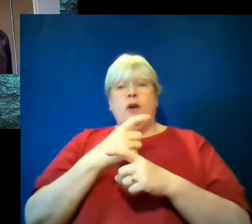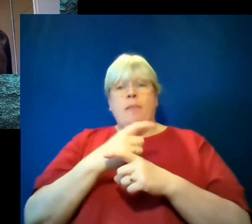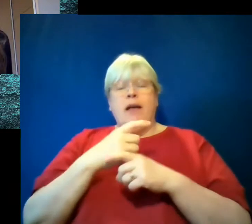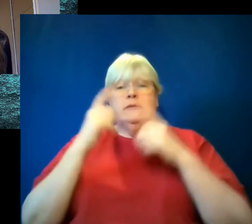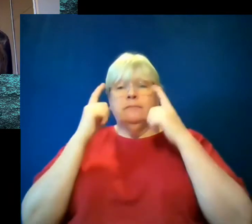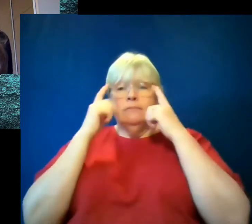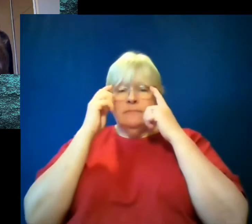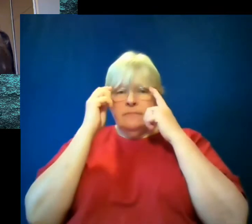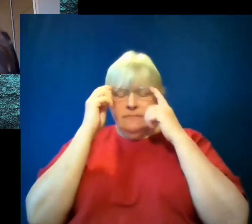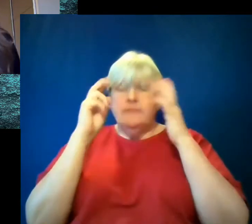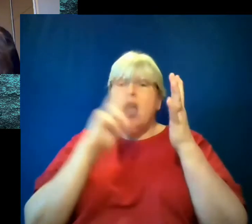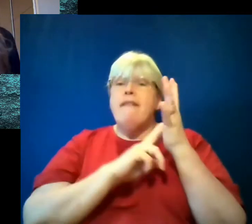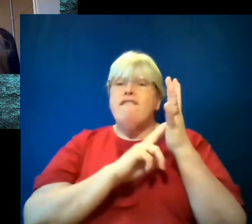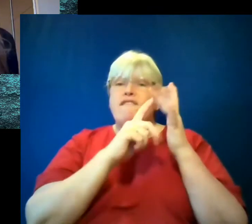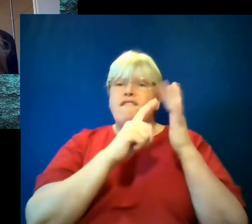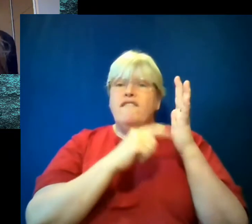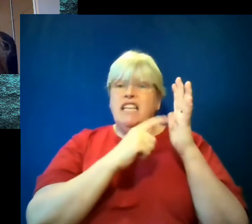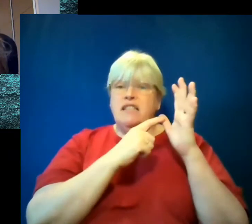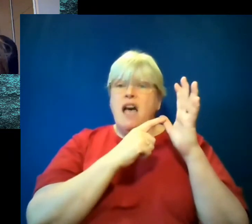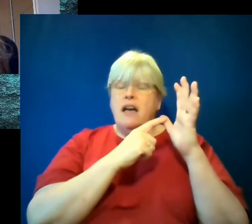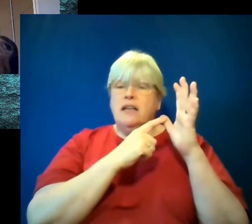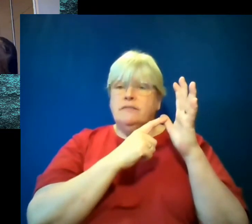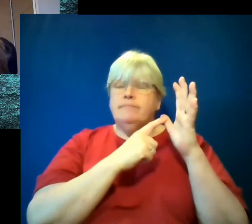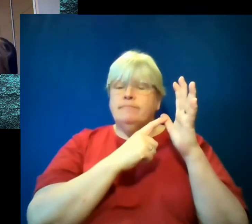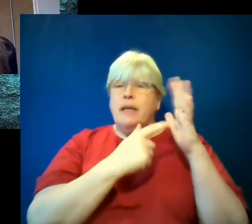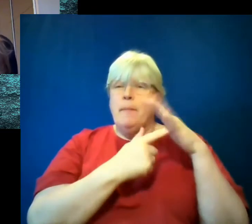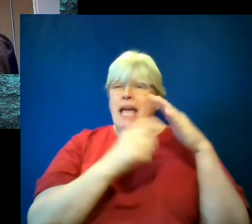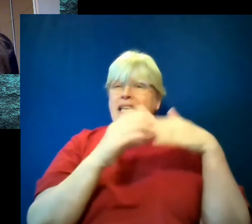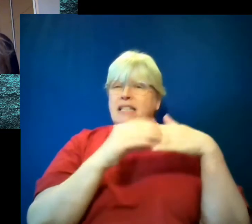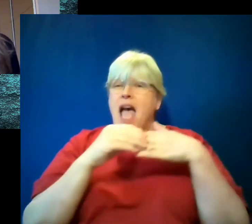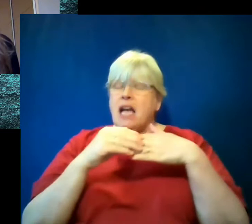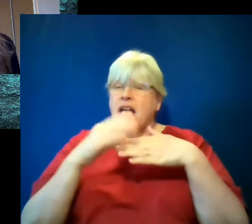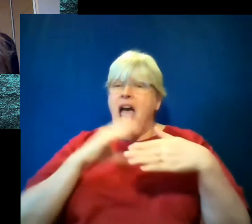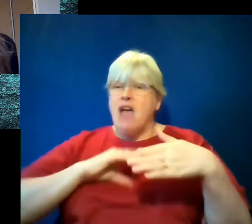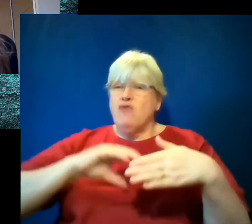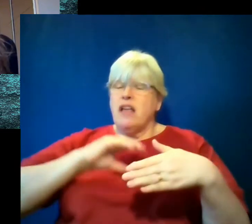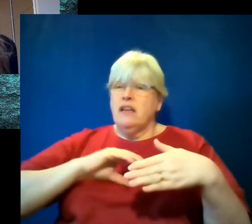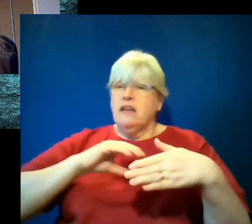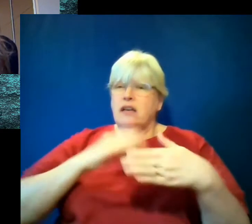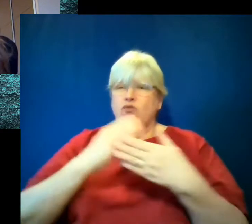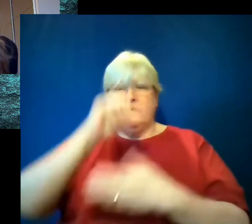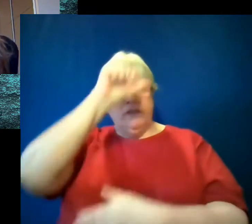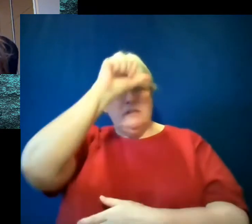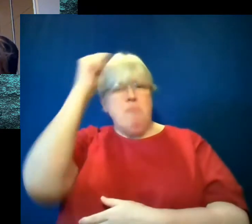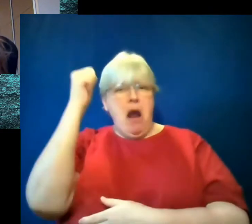Vita, who is a really interesting character. She's really smart and